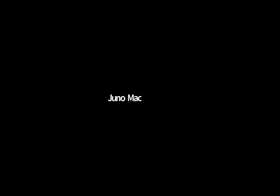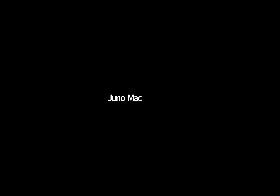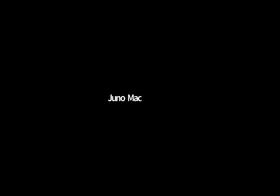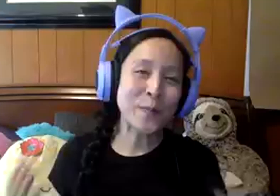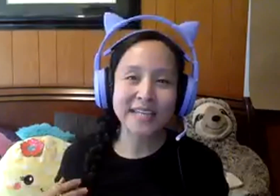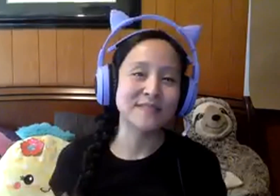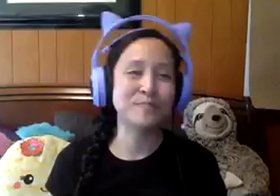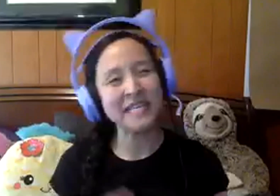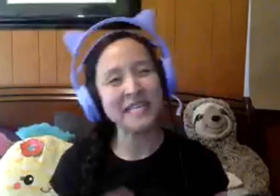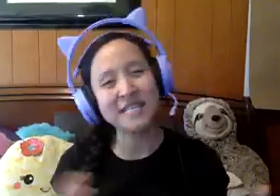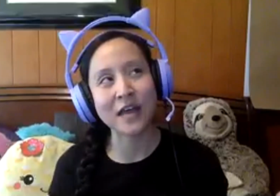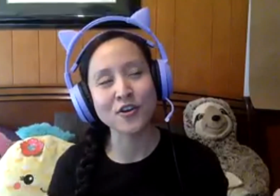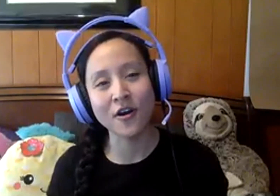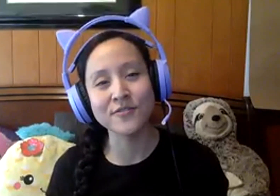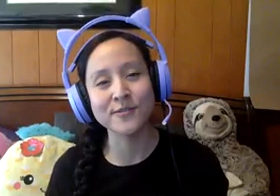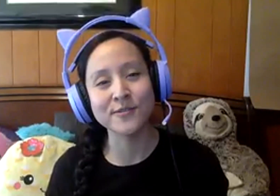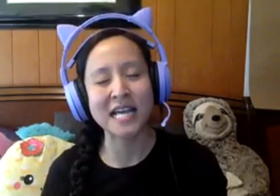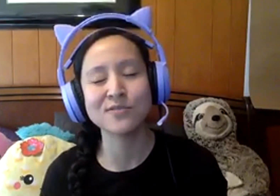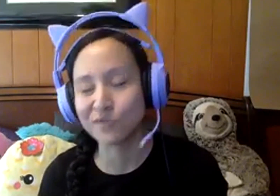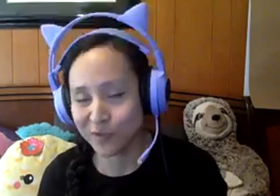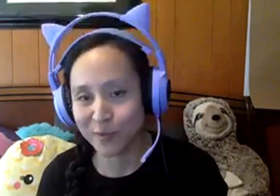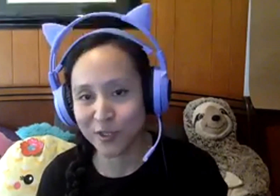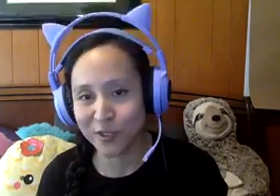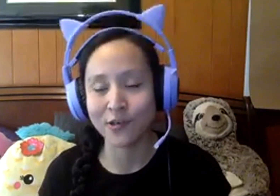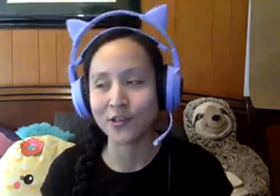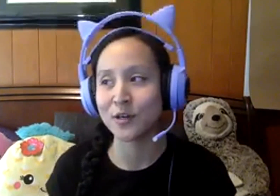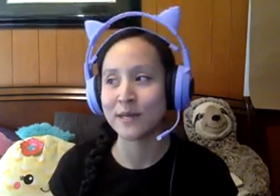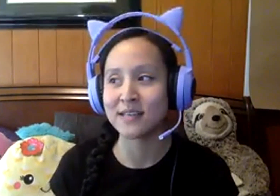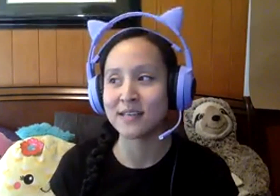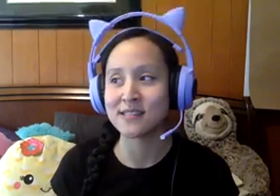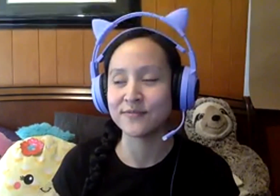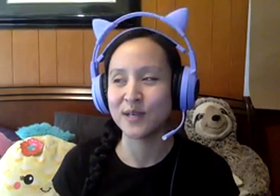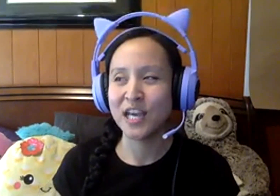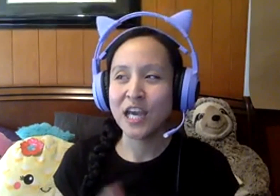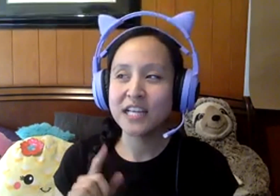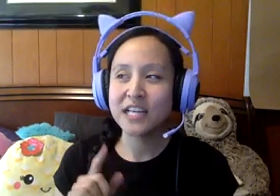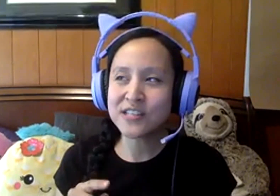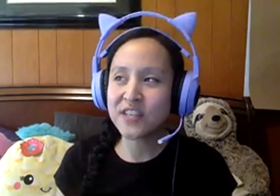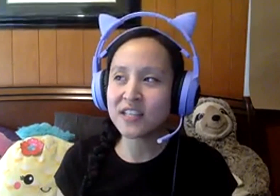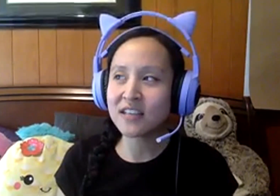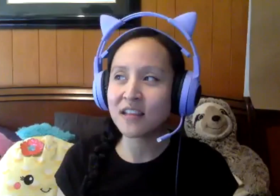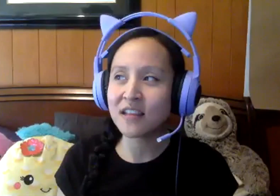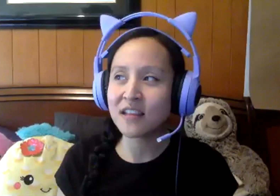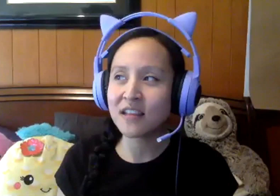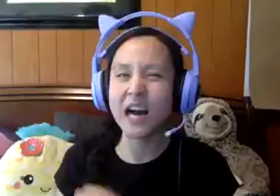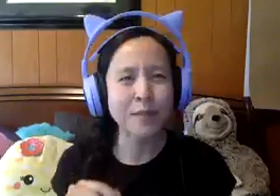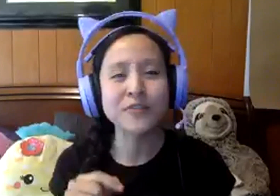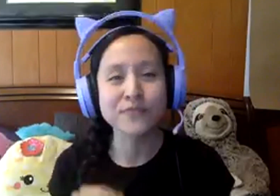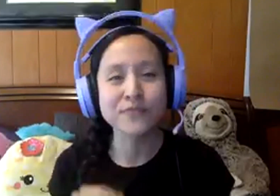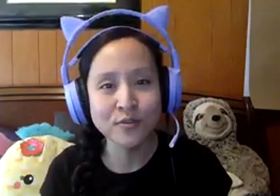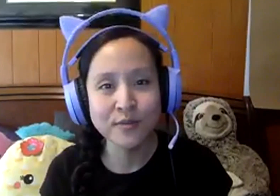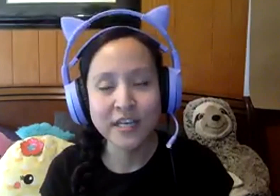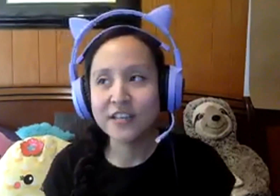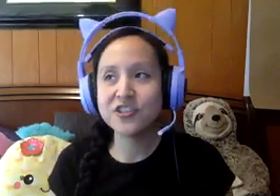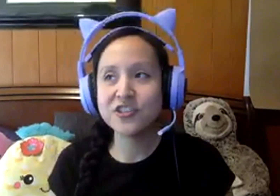When I go back and piece together all those high school rumors I heard about myself, it starts feeling like a game